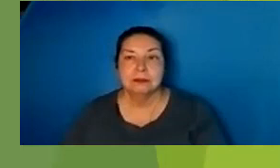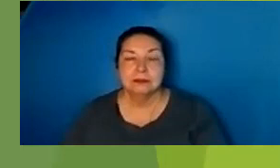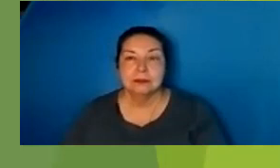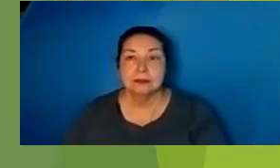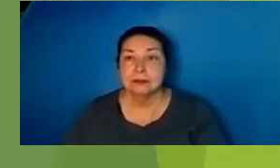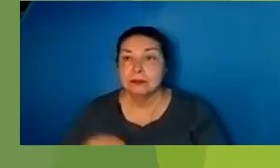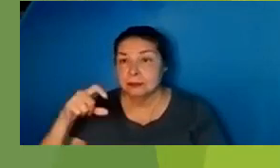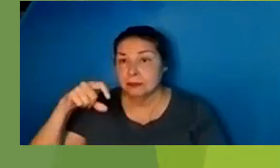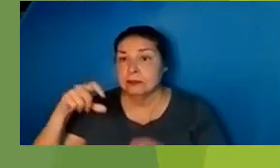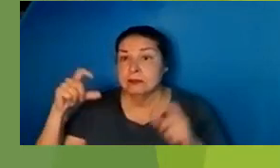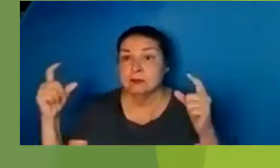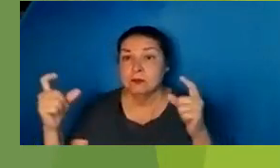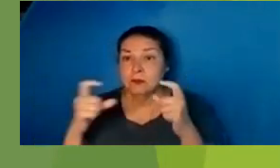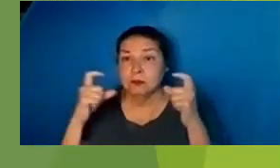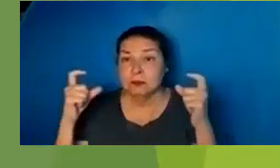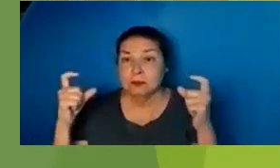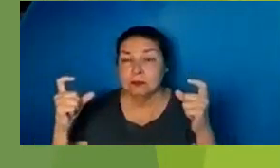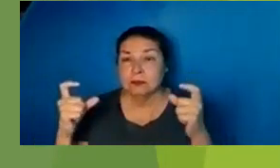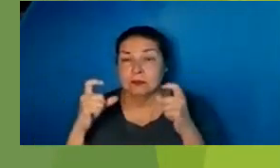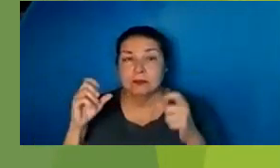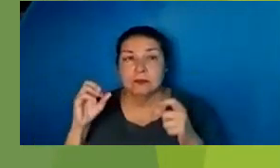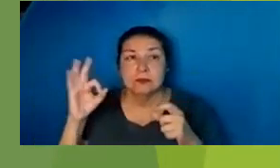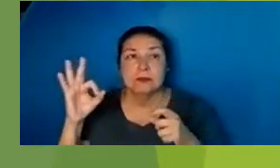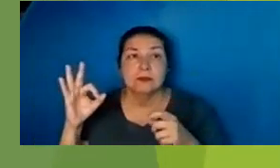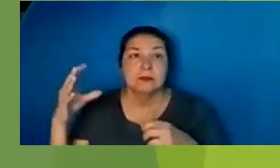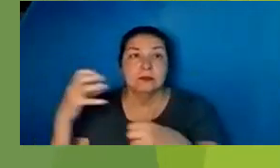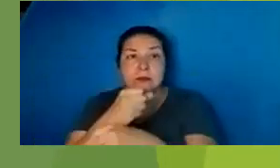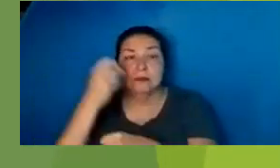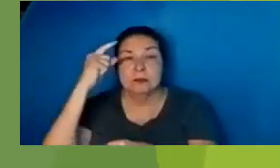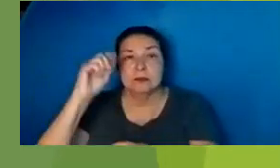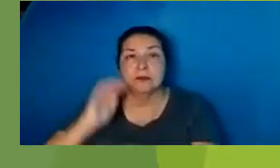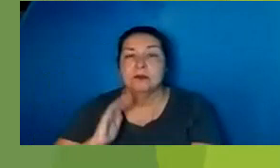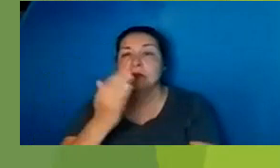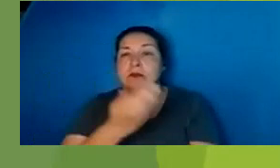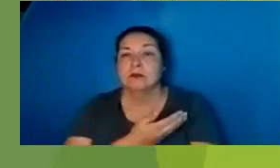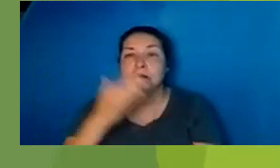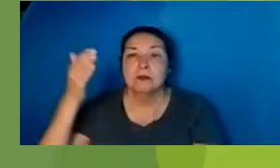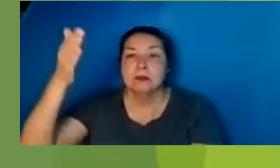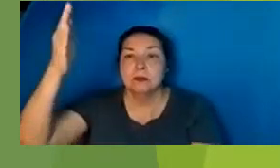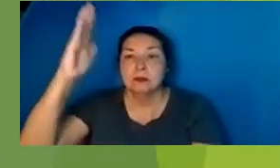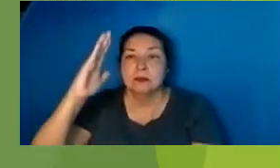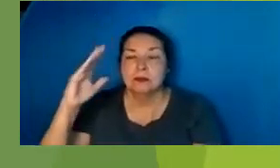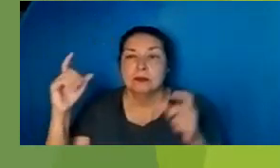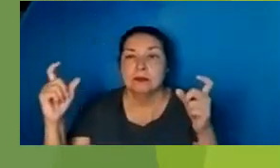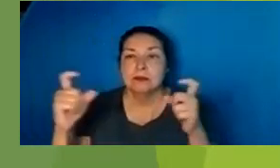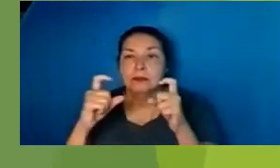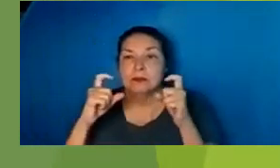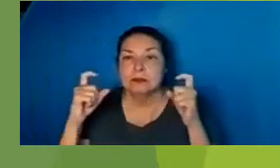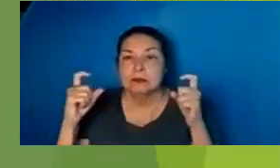This is the feast, the victory for our God.